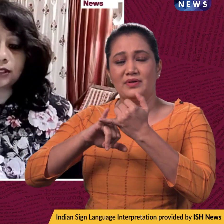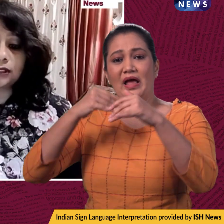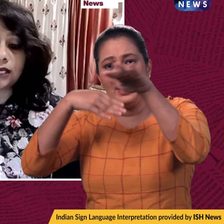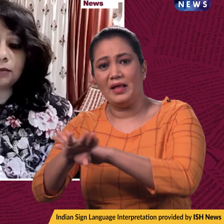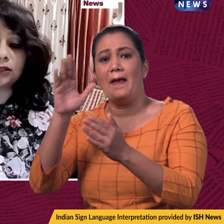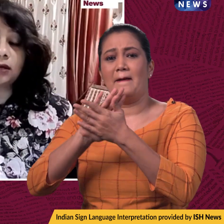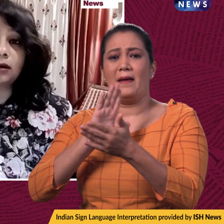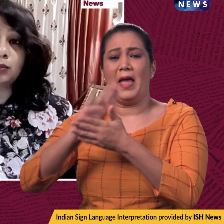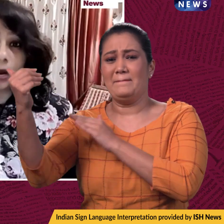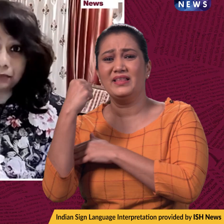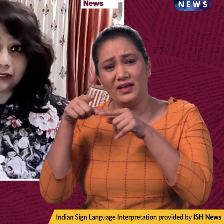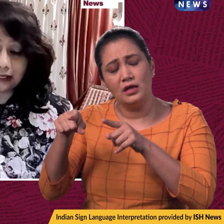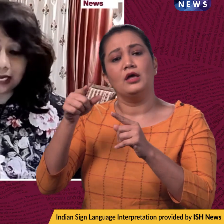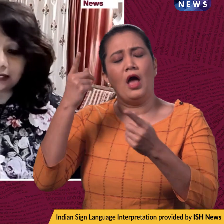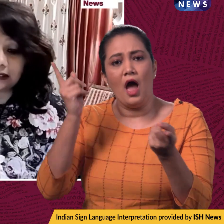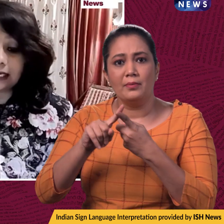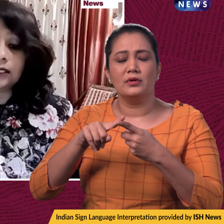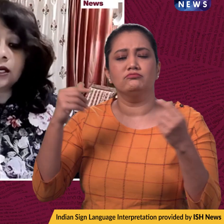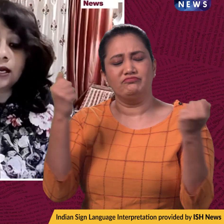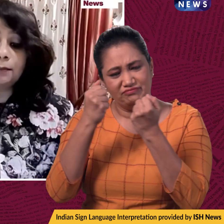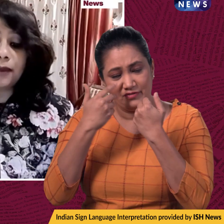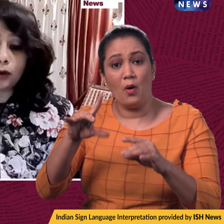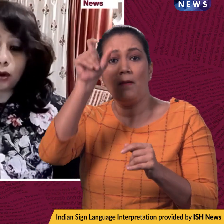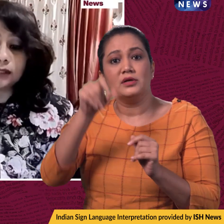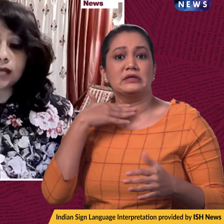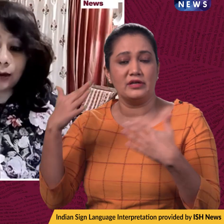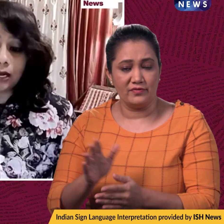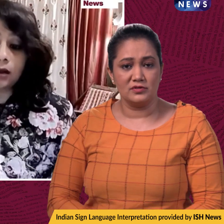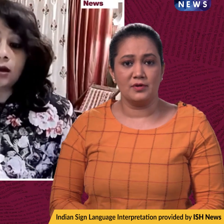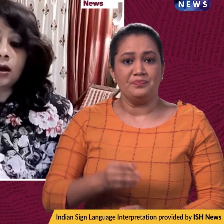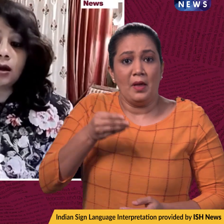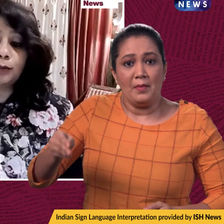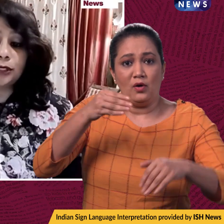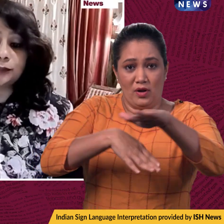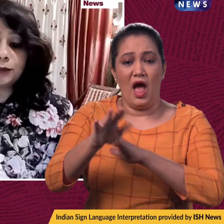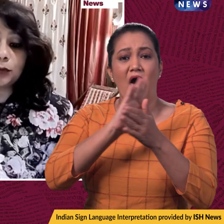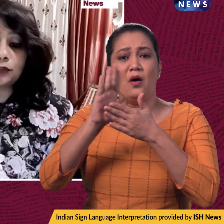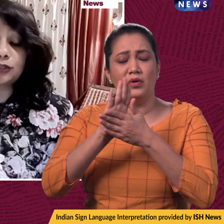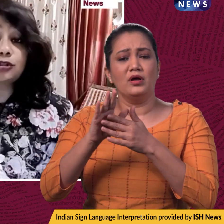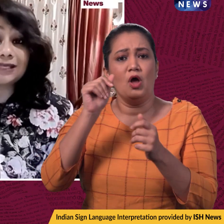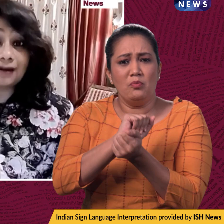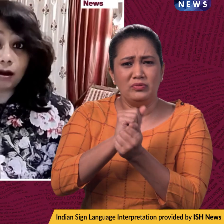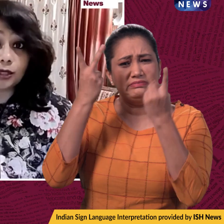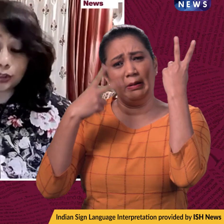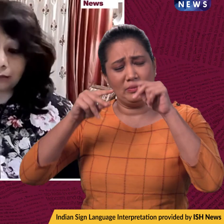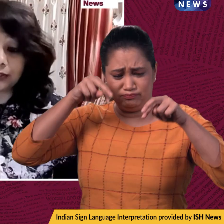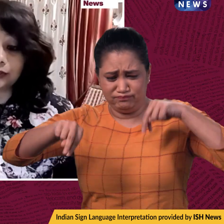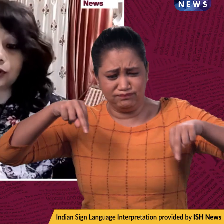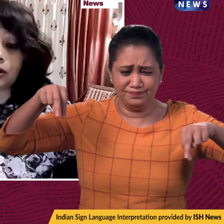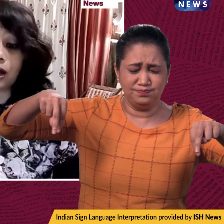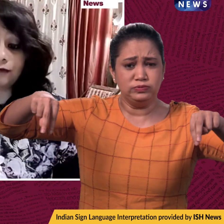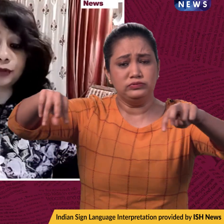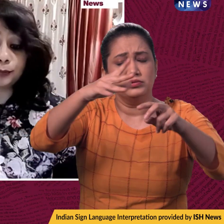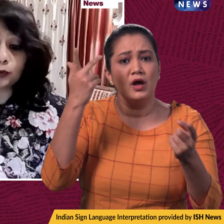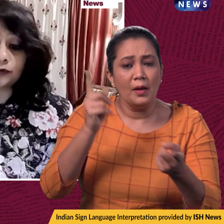Sabarkantha district's Himatnagar. One person has died. In Bengal's Howrah, policemen were positioned in large